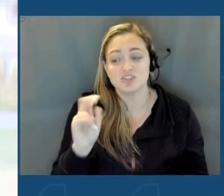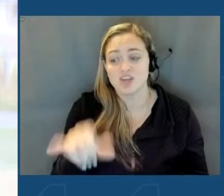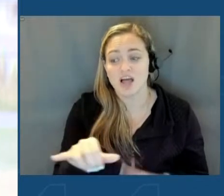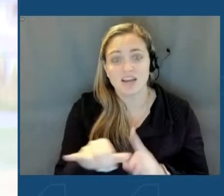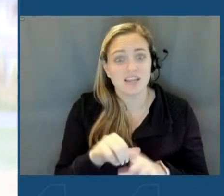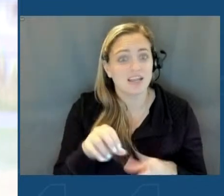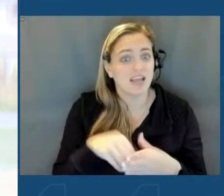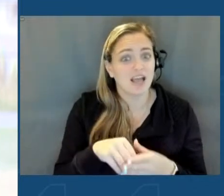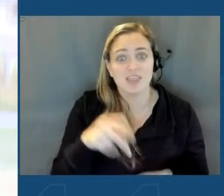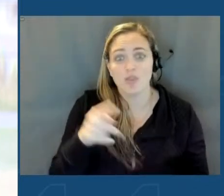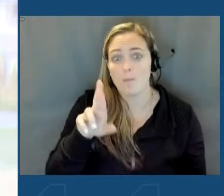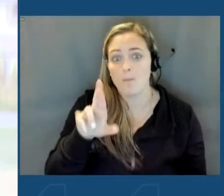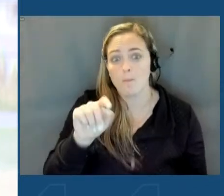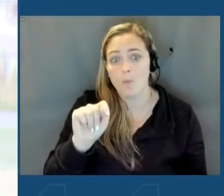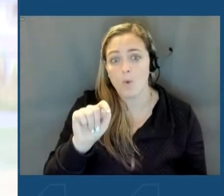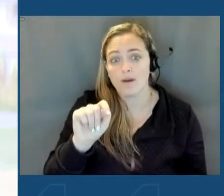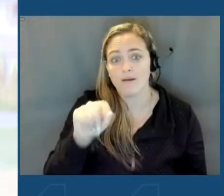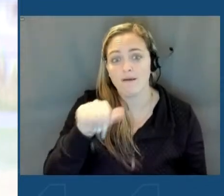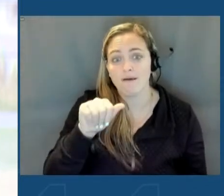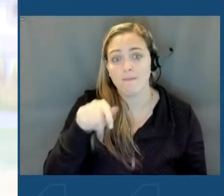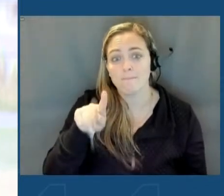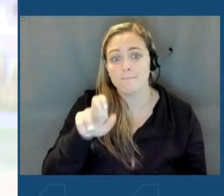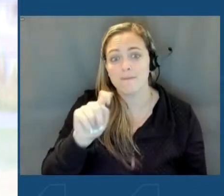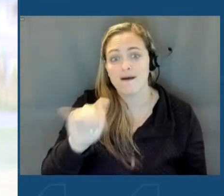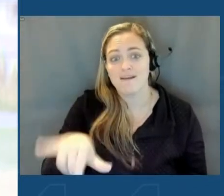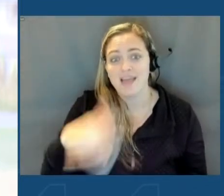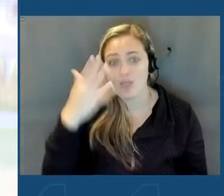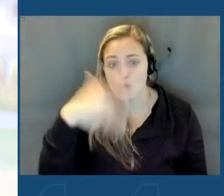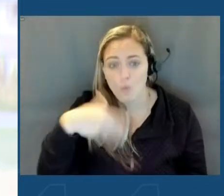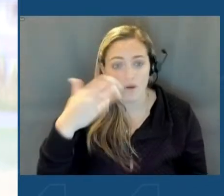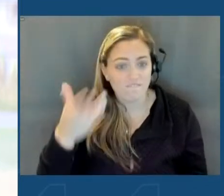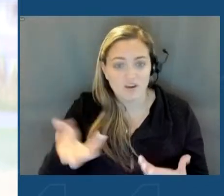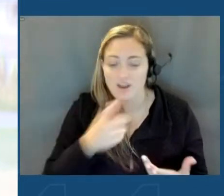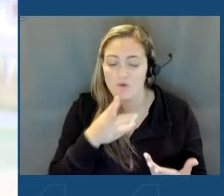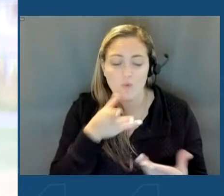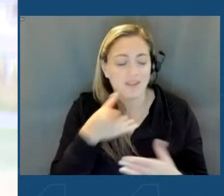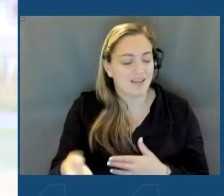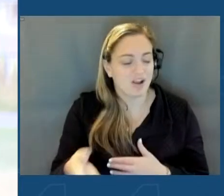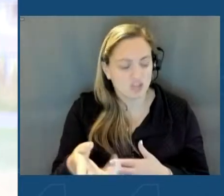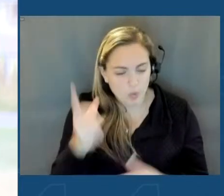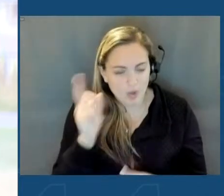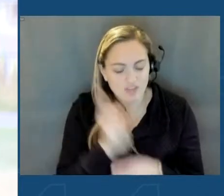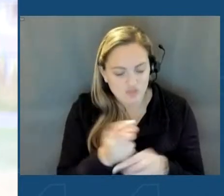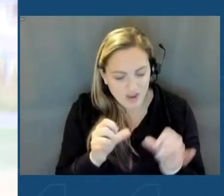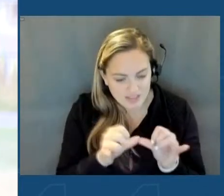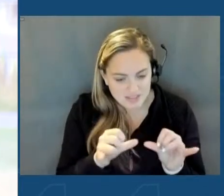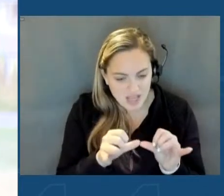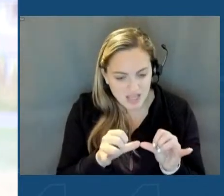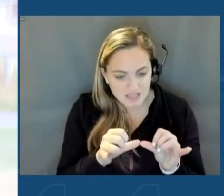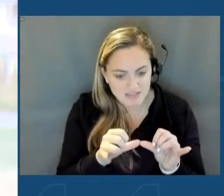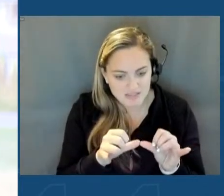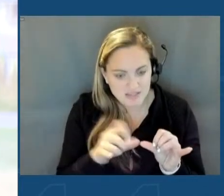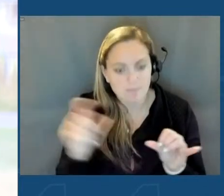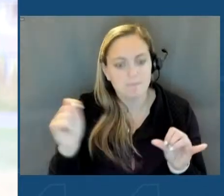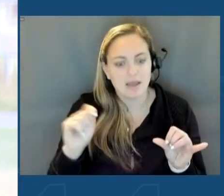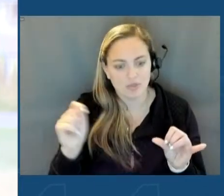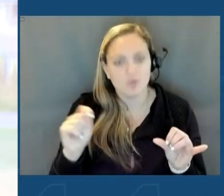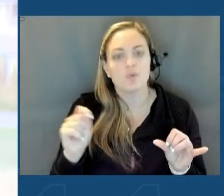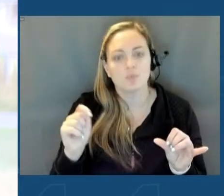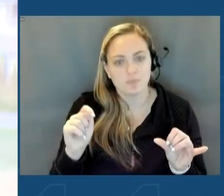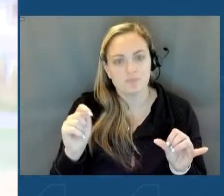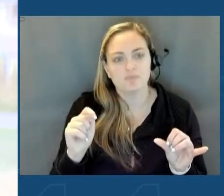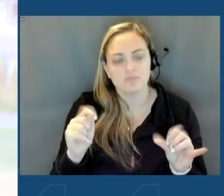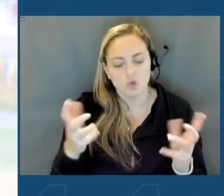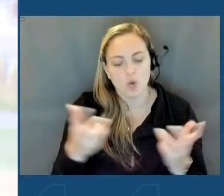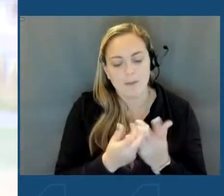on my waterfront, okay? I think we can do something about that. So we're going to have the right size restrooms to accommodate people,